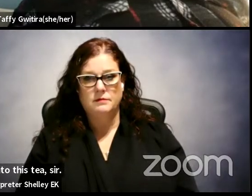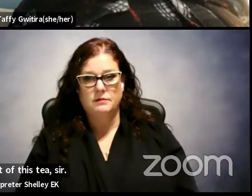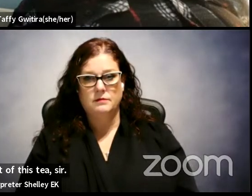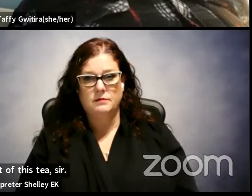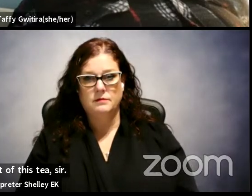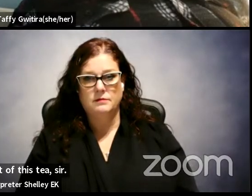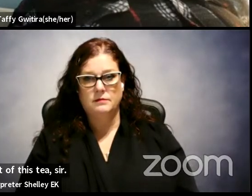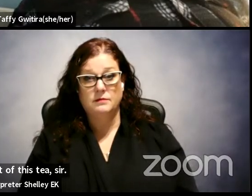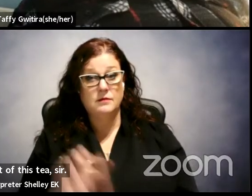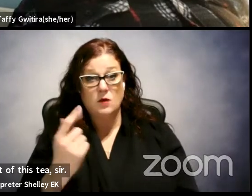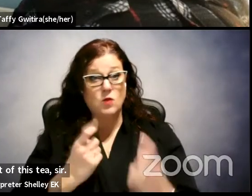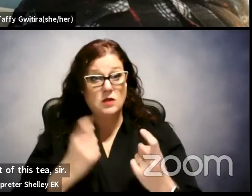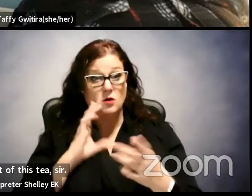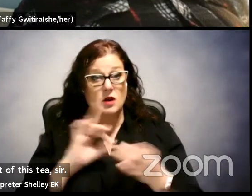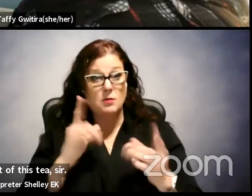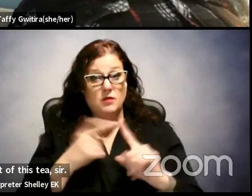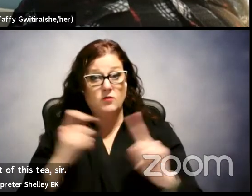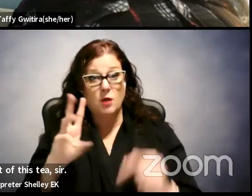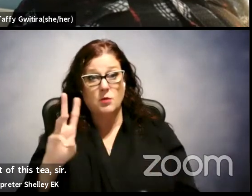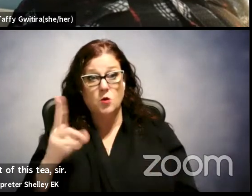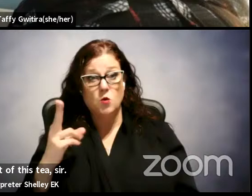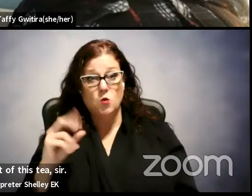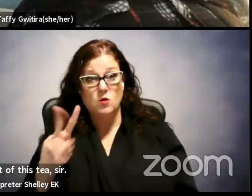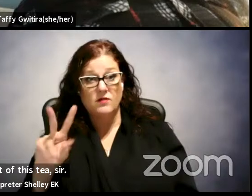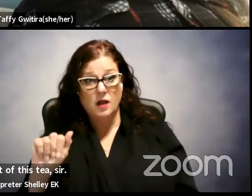Were there any questions or comments from Huva?